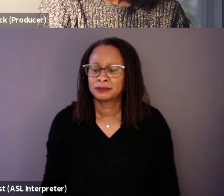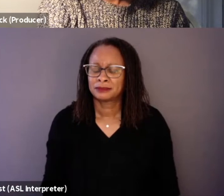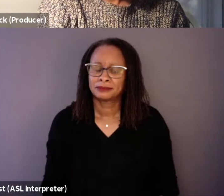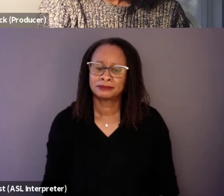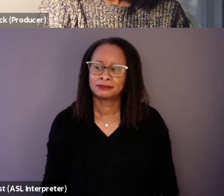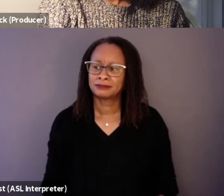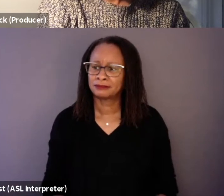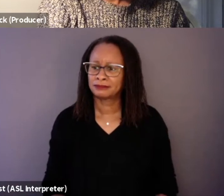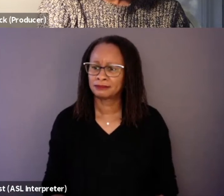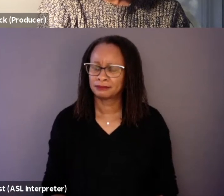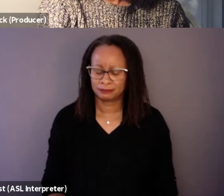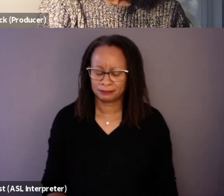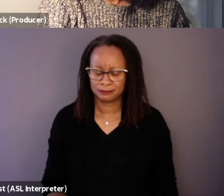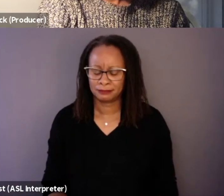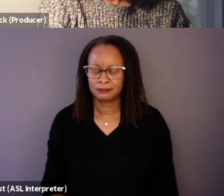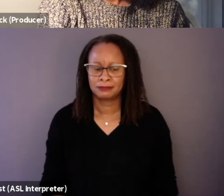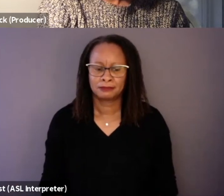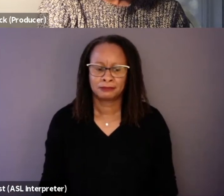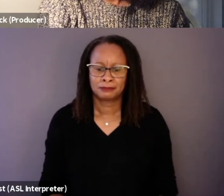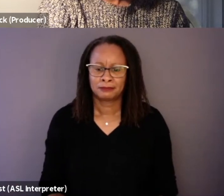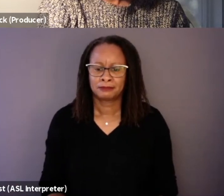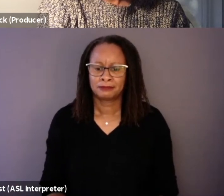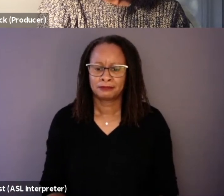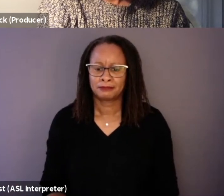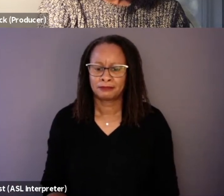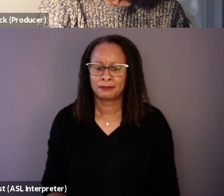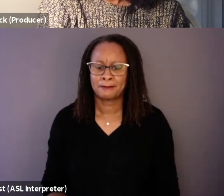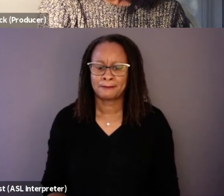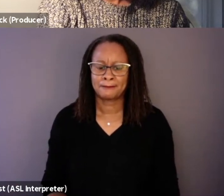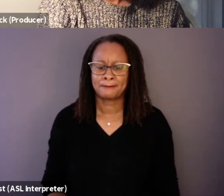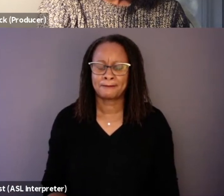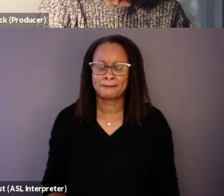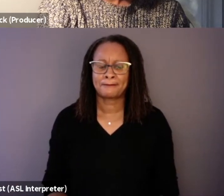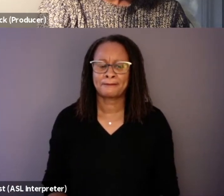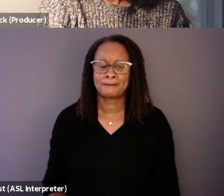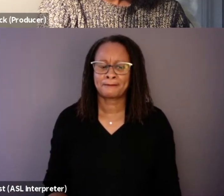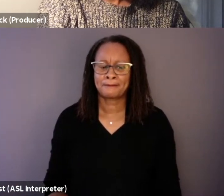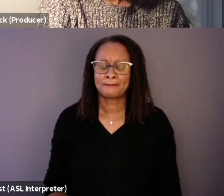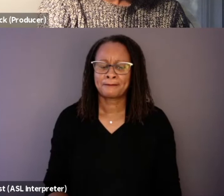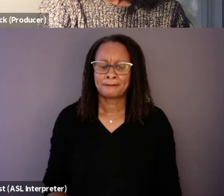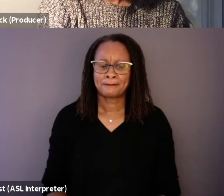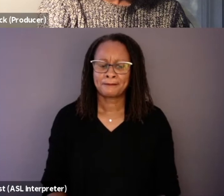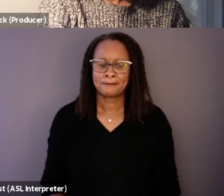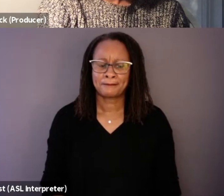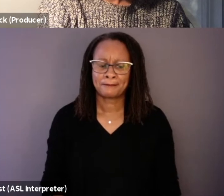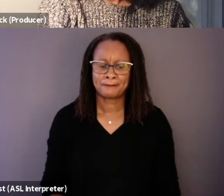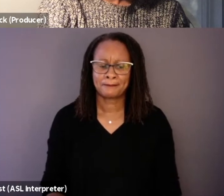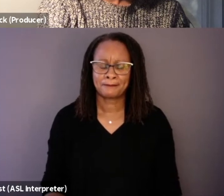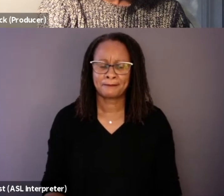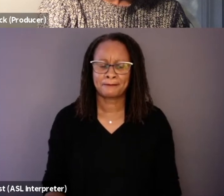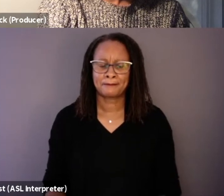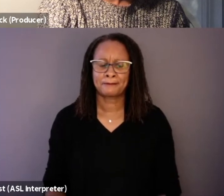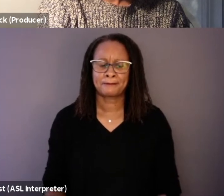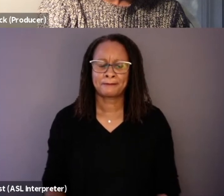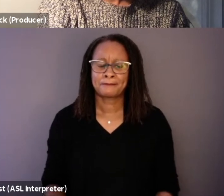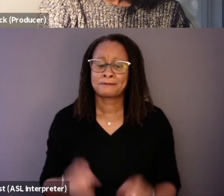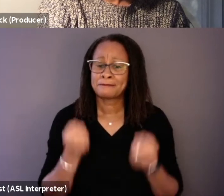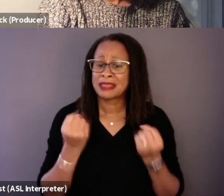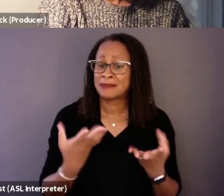I mean, there's a lot of things in the movie that are very